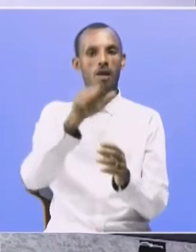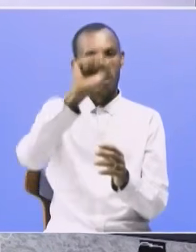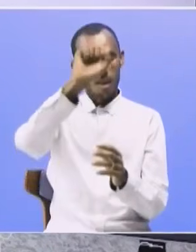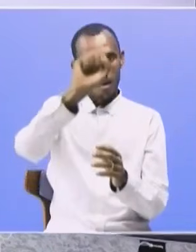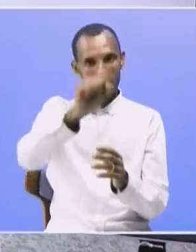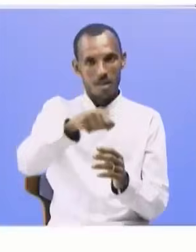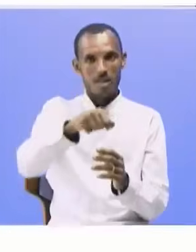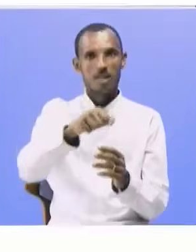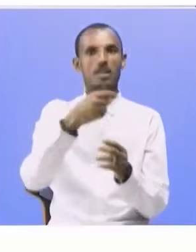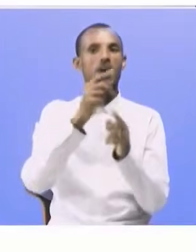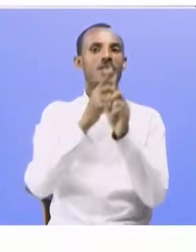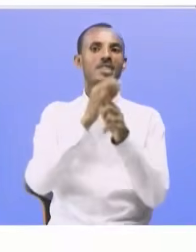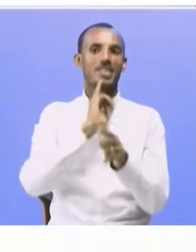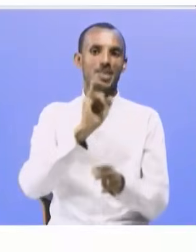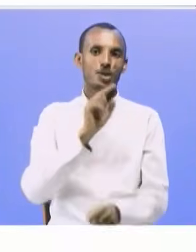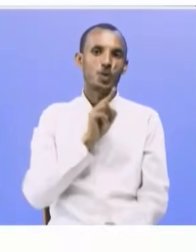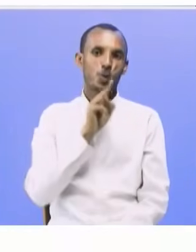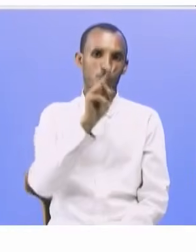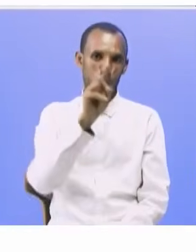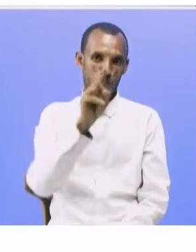So the answer is it is true.